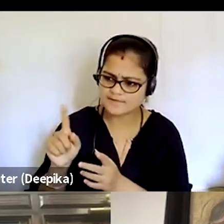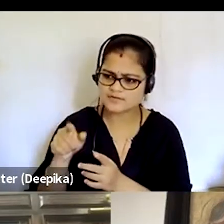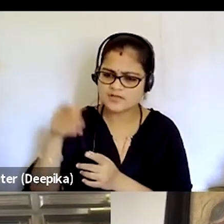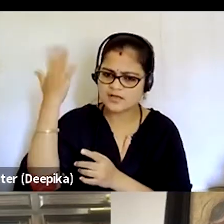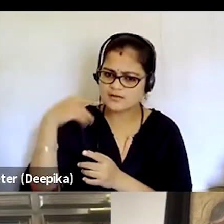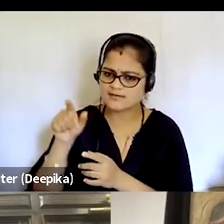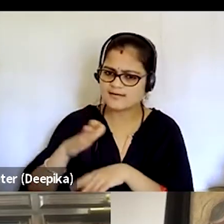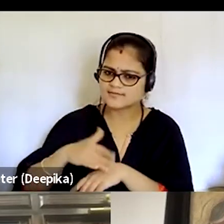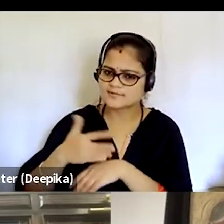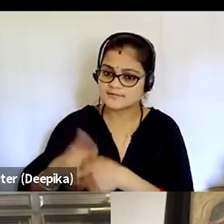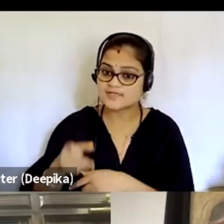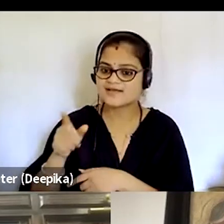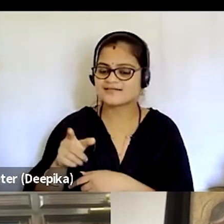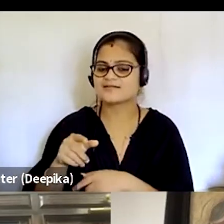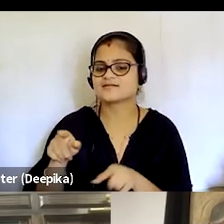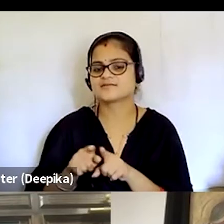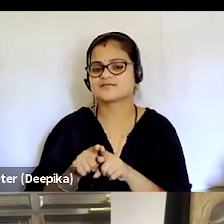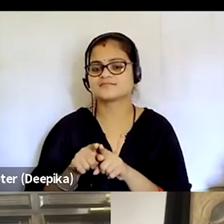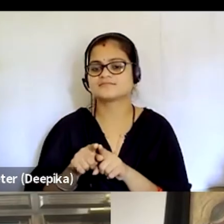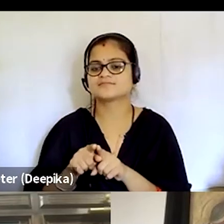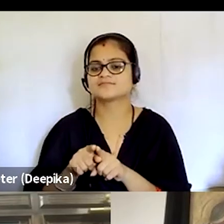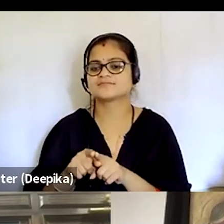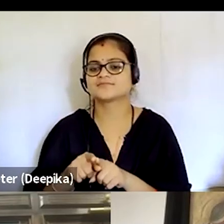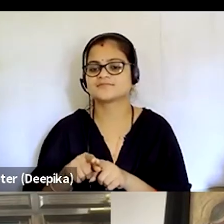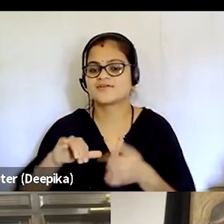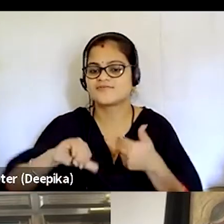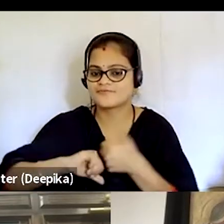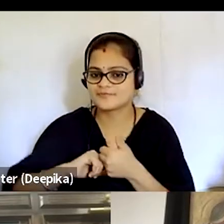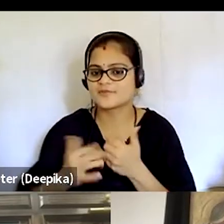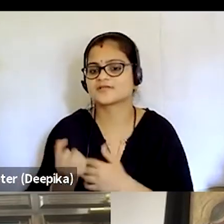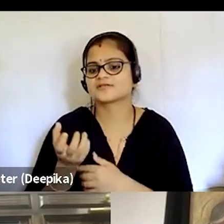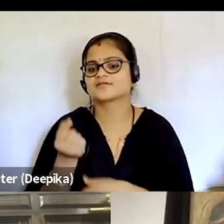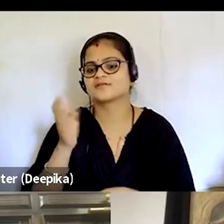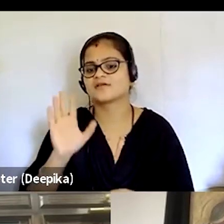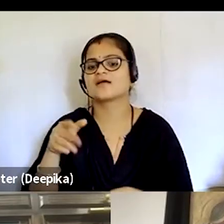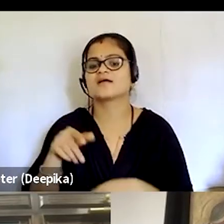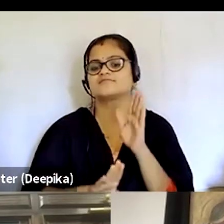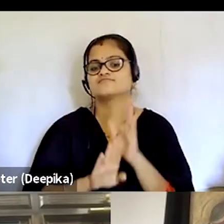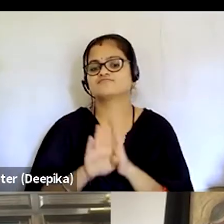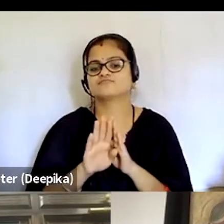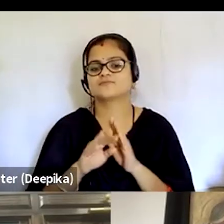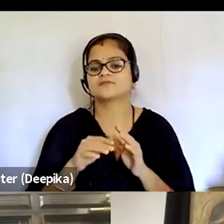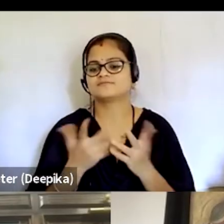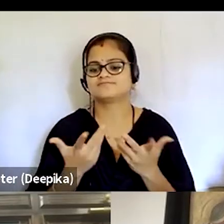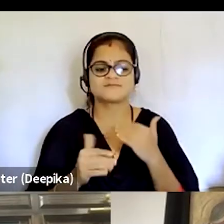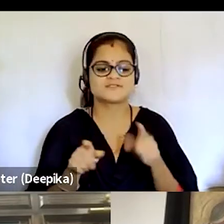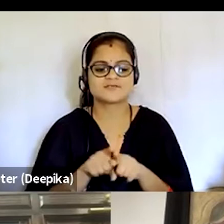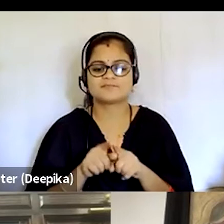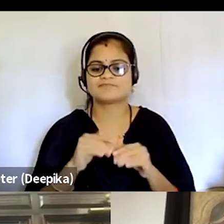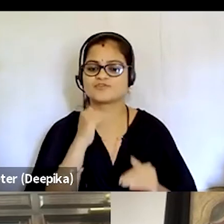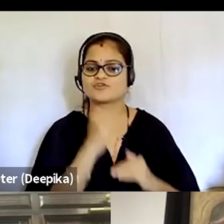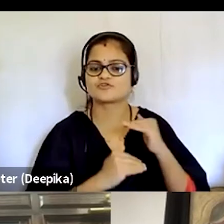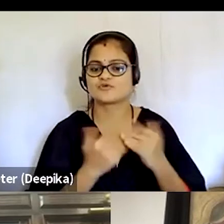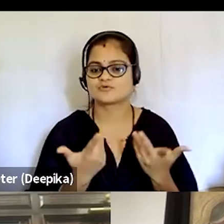week. Right, yeah. Or have you seen that? It's a beautiful space. So that's how it just grows, and it's